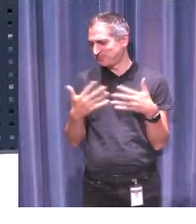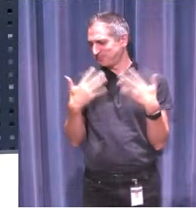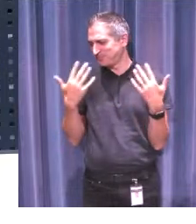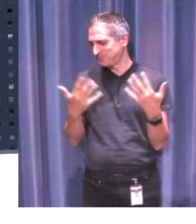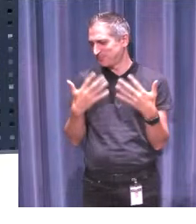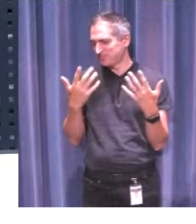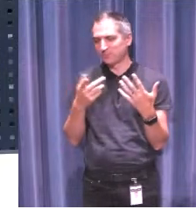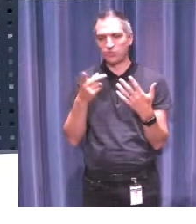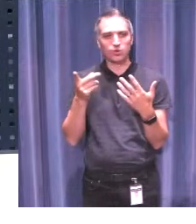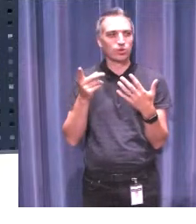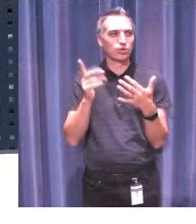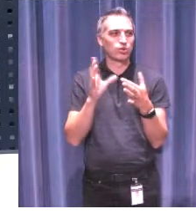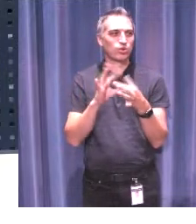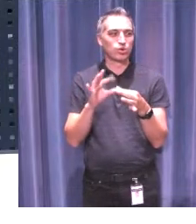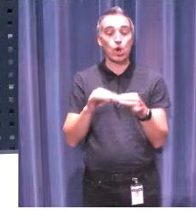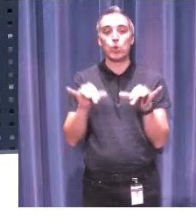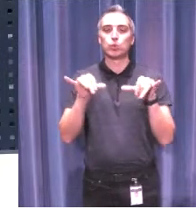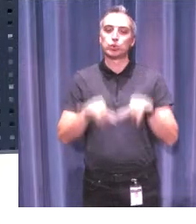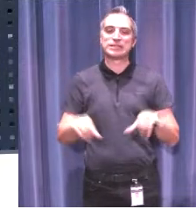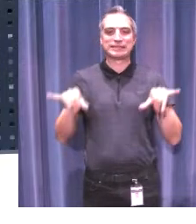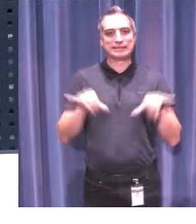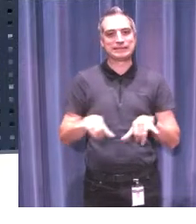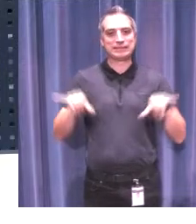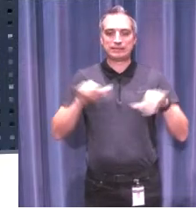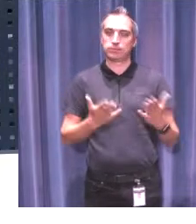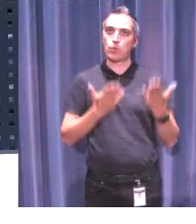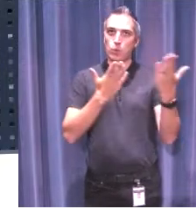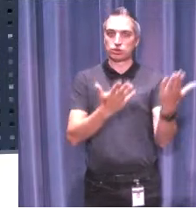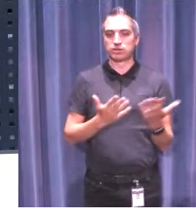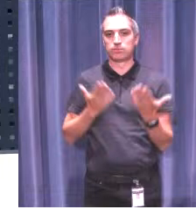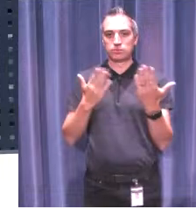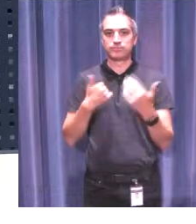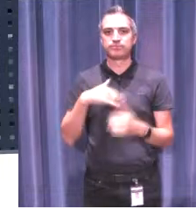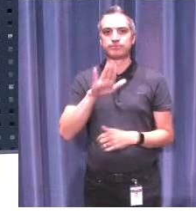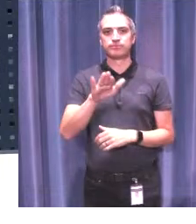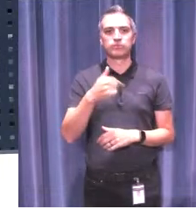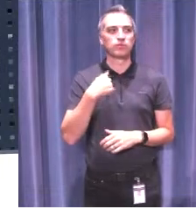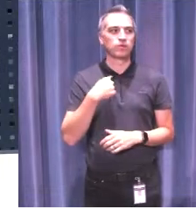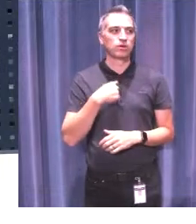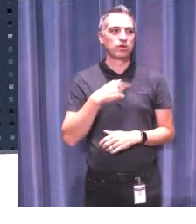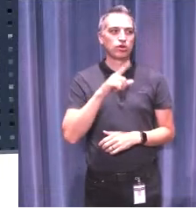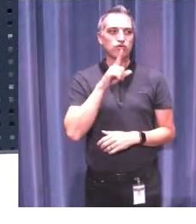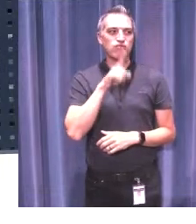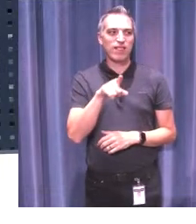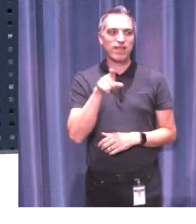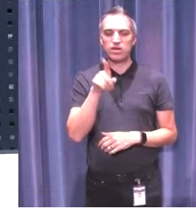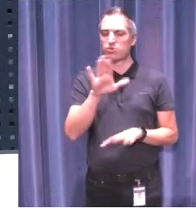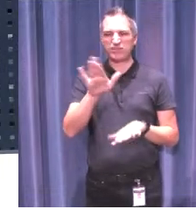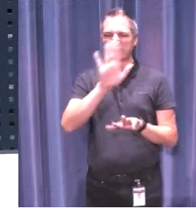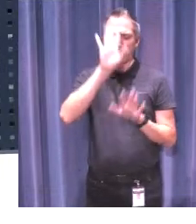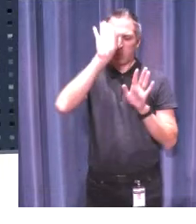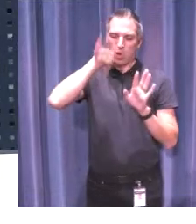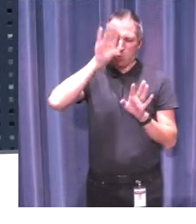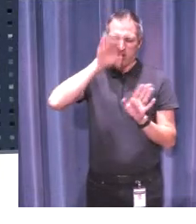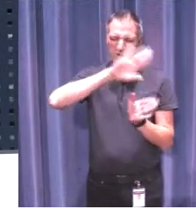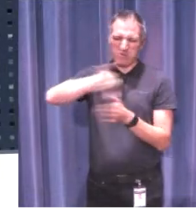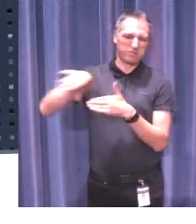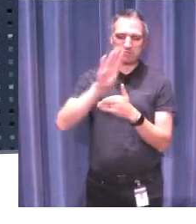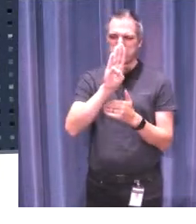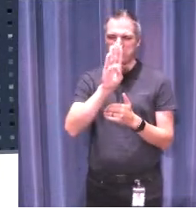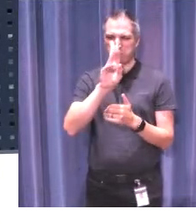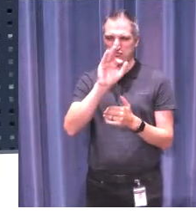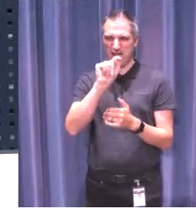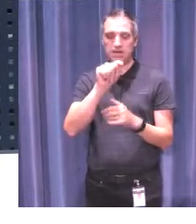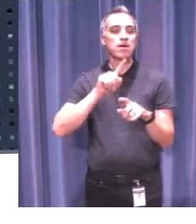what you could call routine measures, she would say, well, we take that for granted, Brent. What we want to know are the extra things